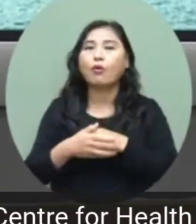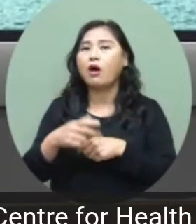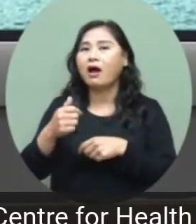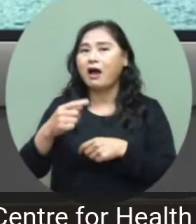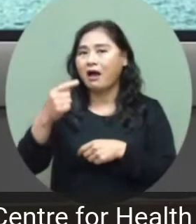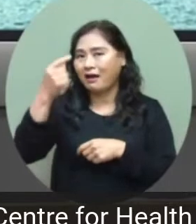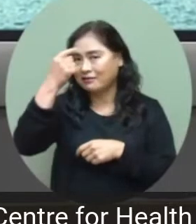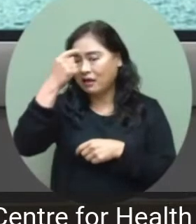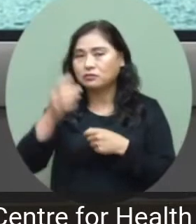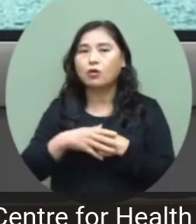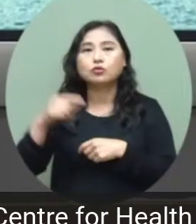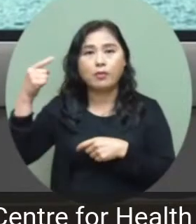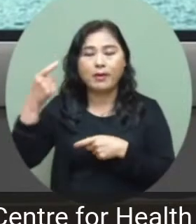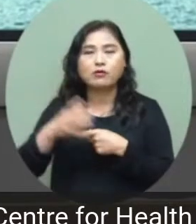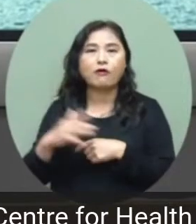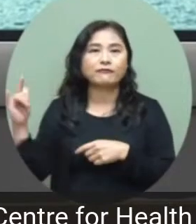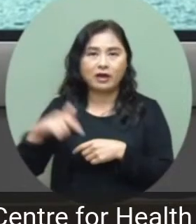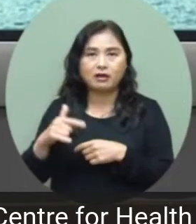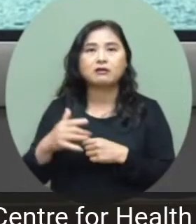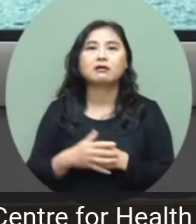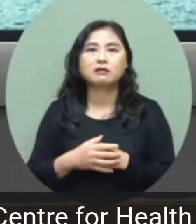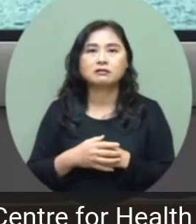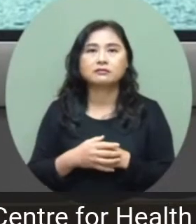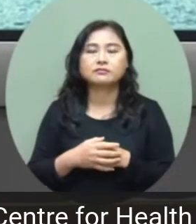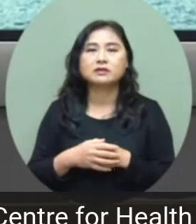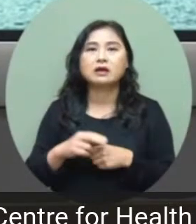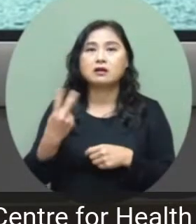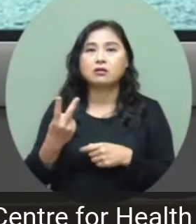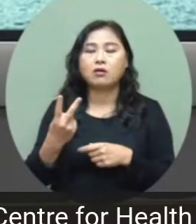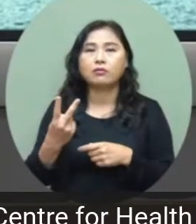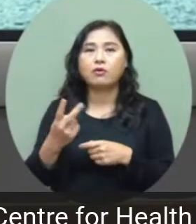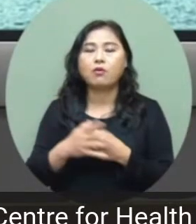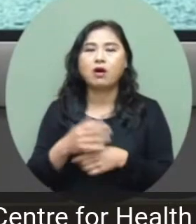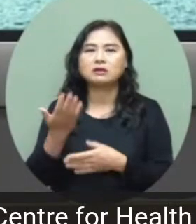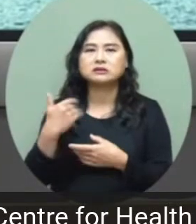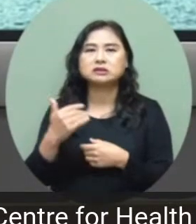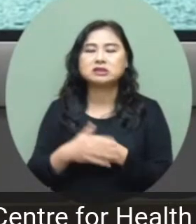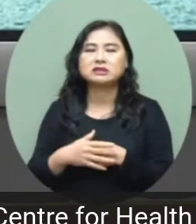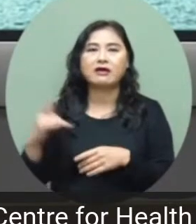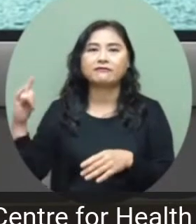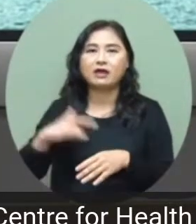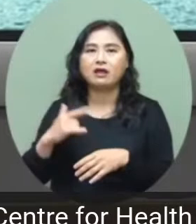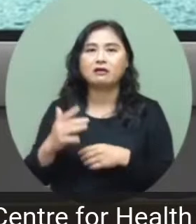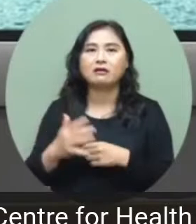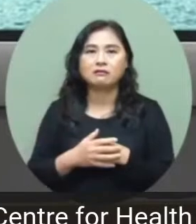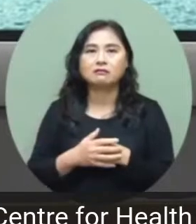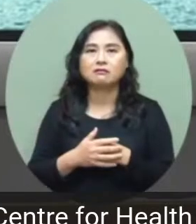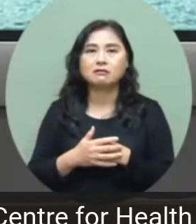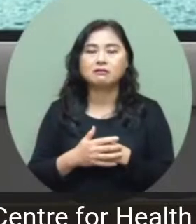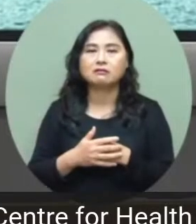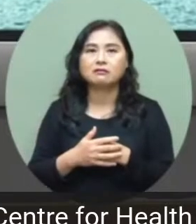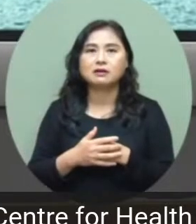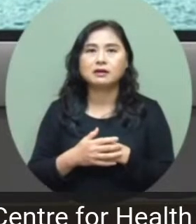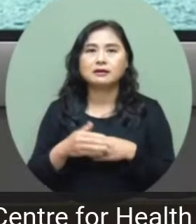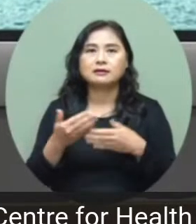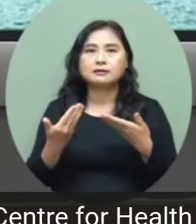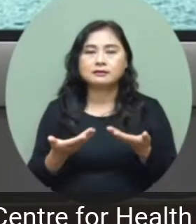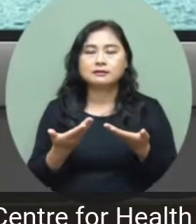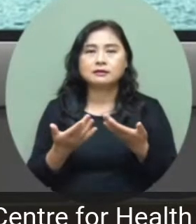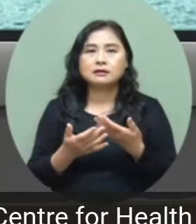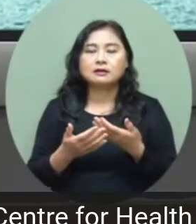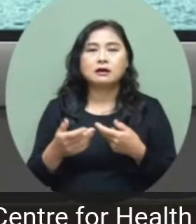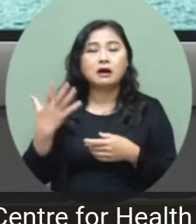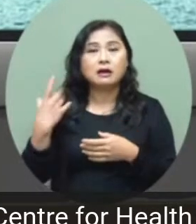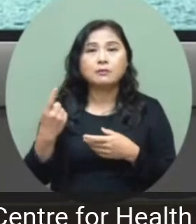Shanghai, India, and the US. There are 2 cases that previously left